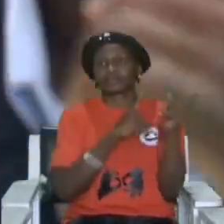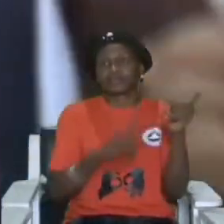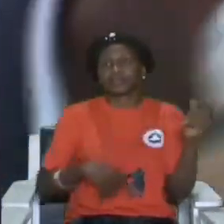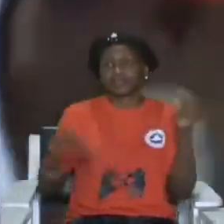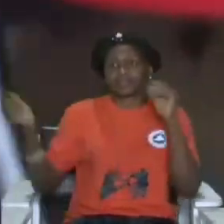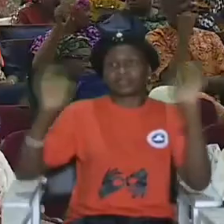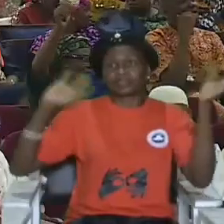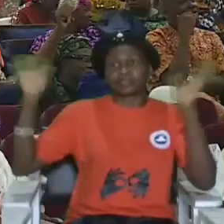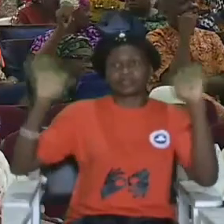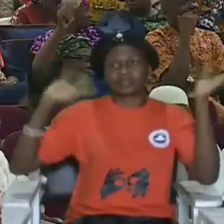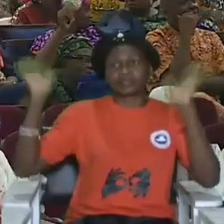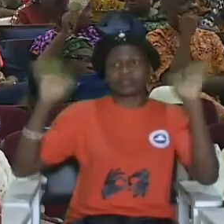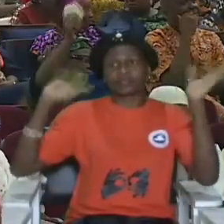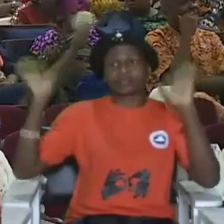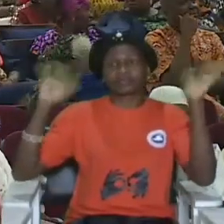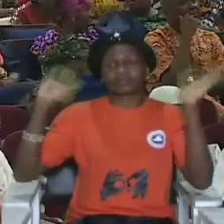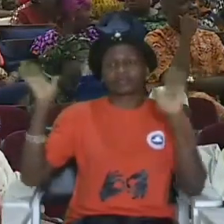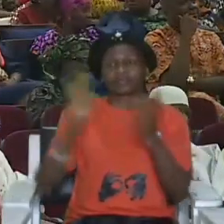Lord!